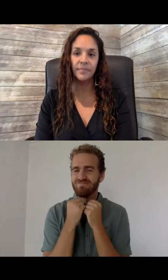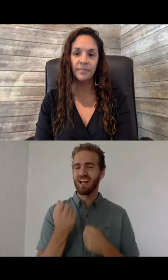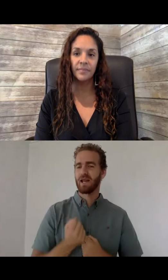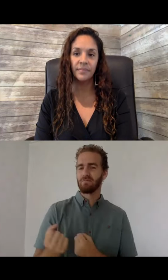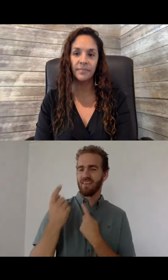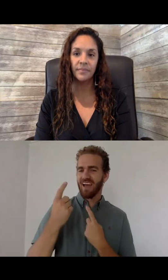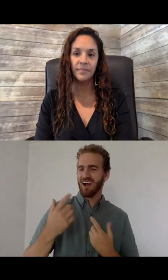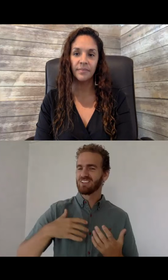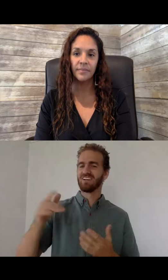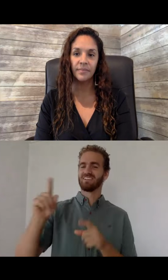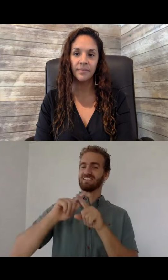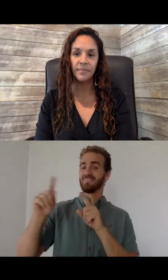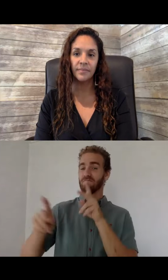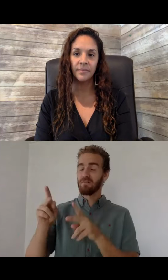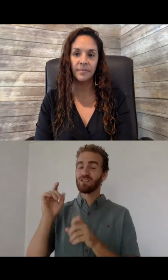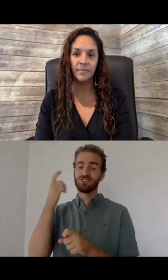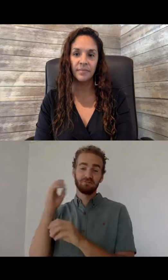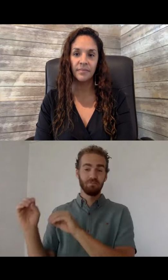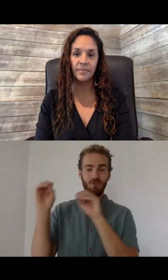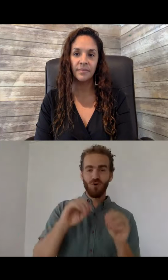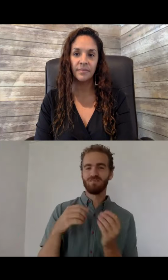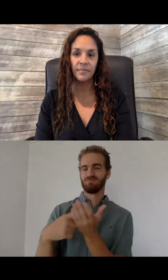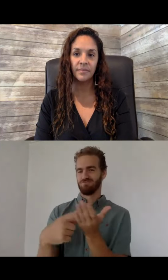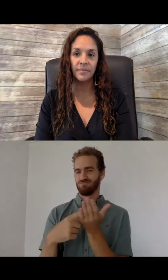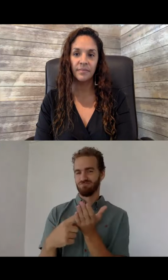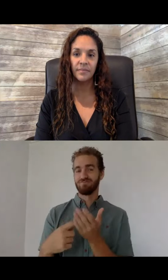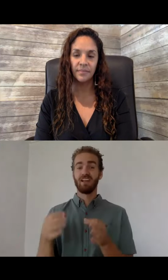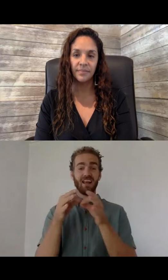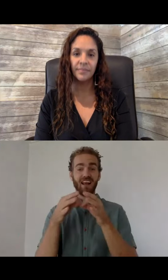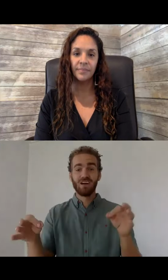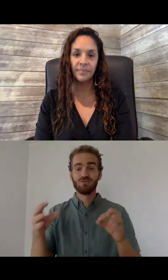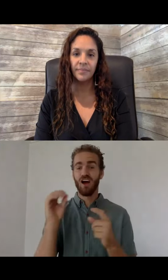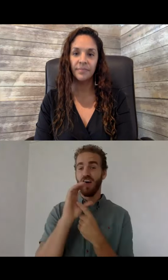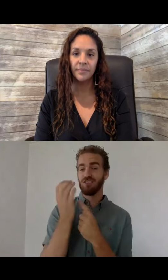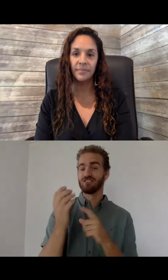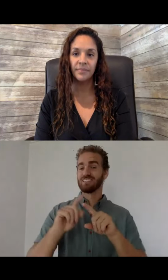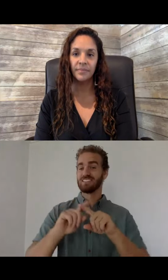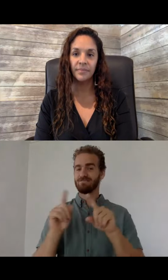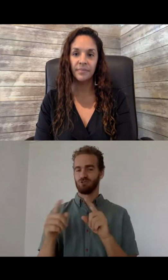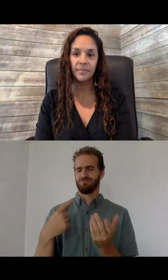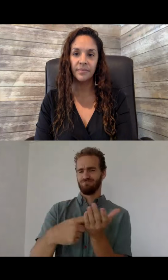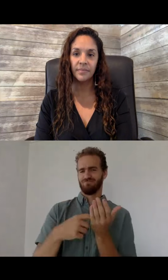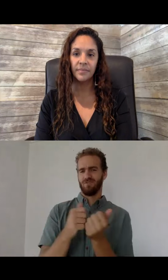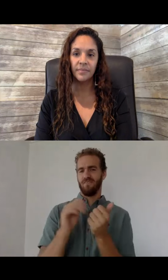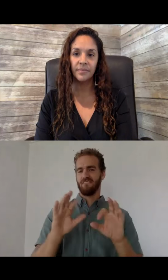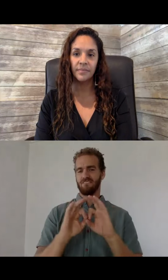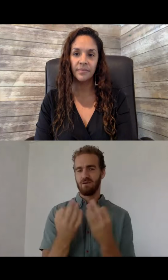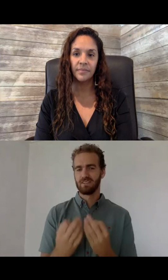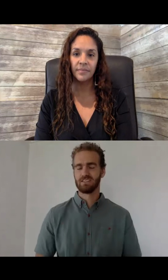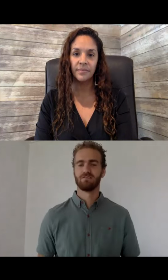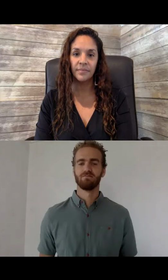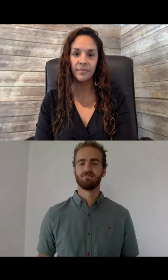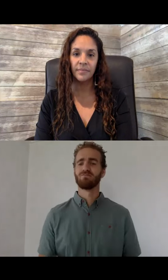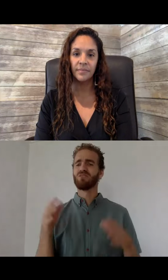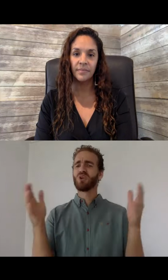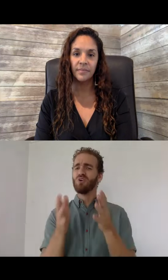do that. We want to avoid that. Understand that other people are different. Language and cultures are different,